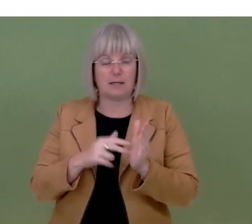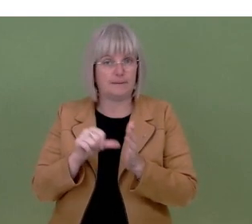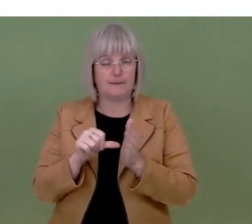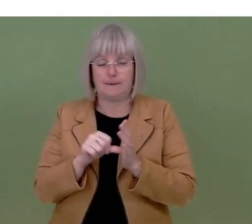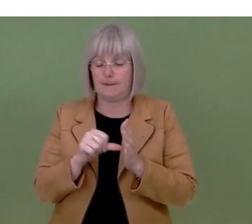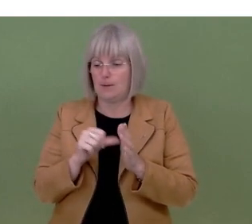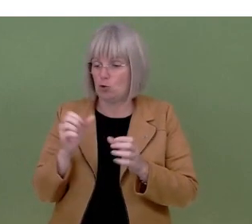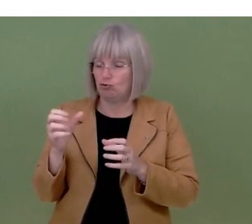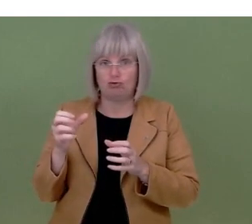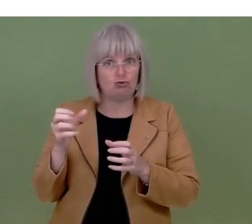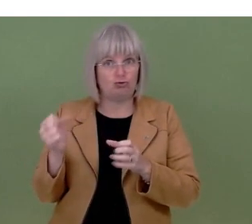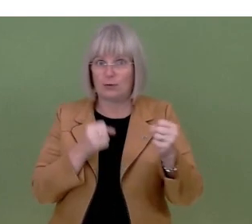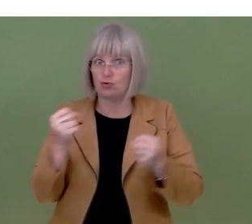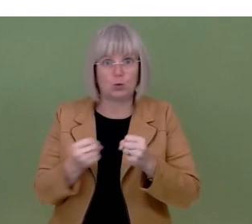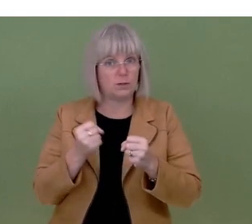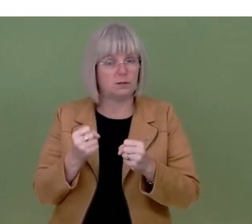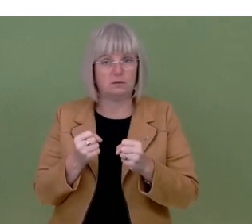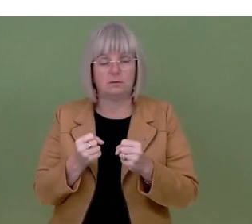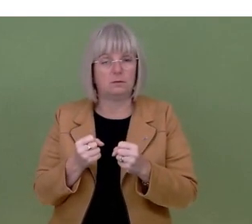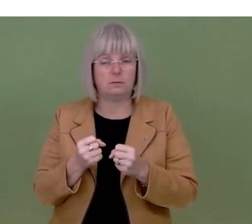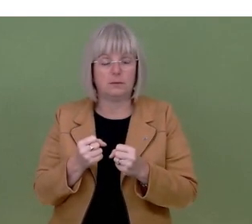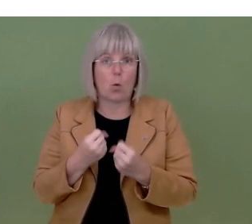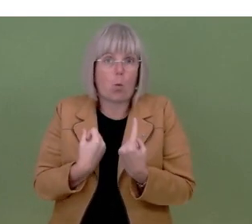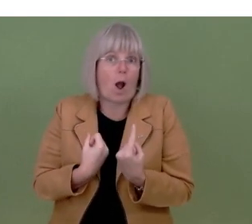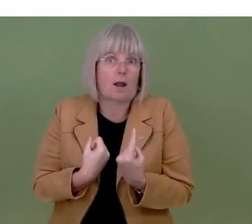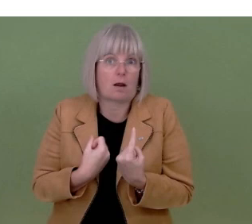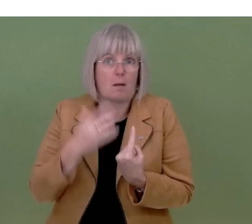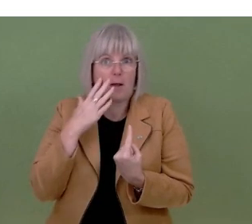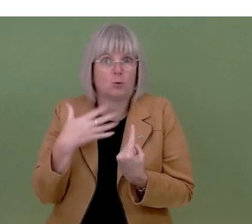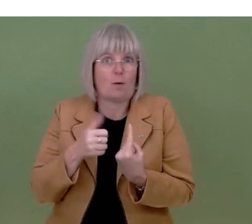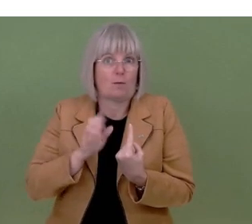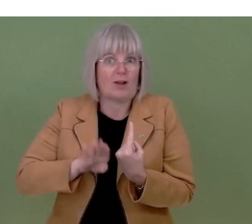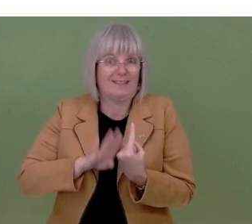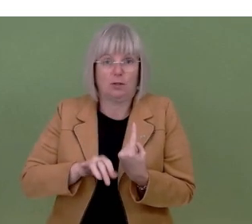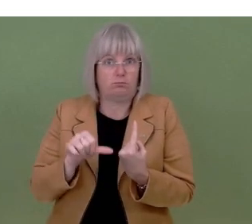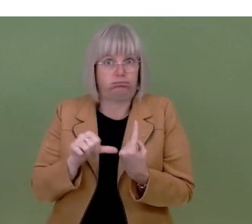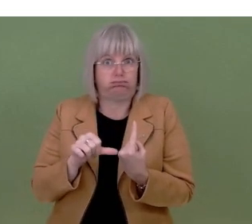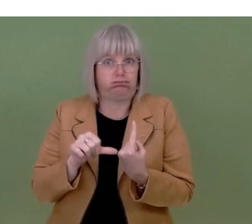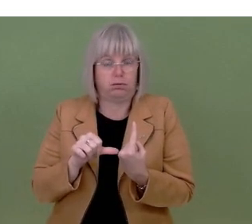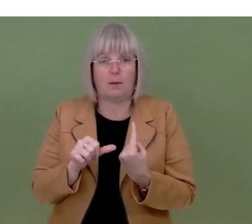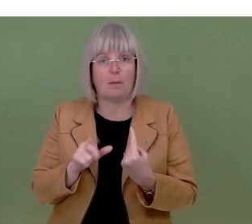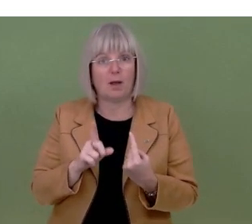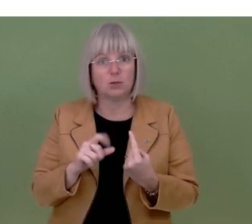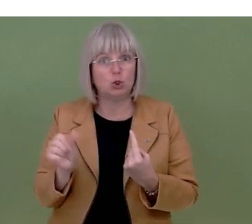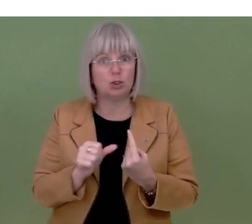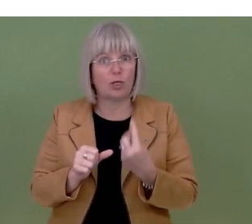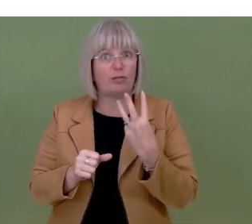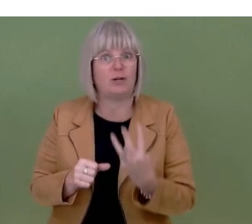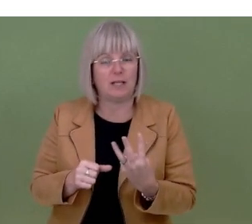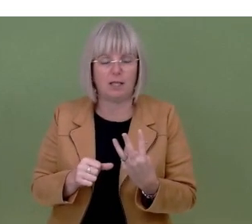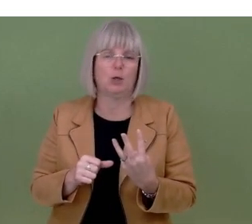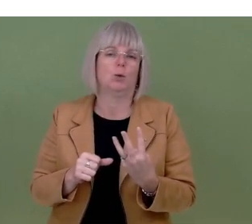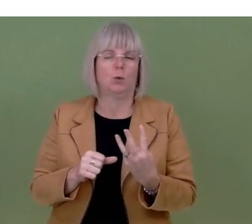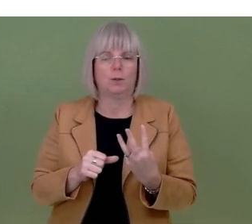mental health practitioner at times. And it's potentially caused some workforce issues, as it generally, when a nurse or RMN comes